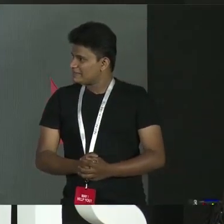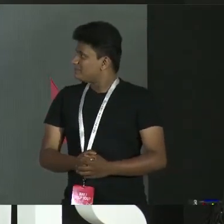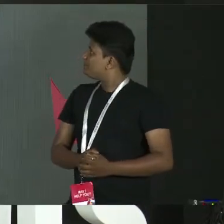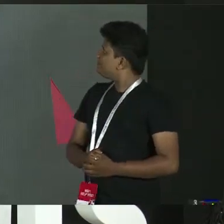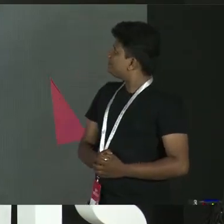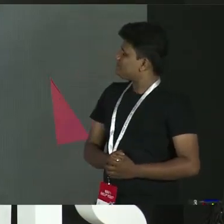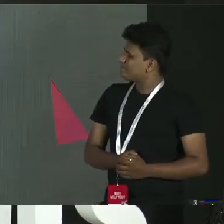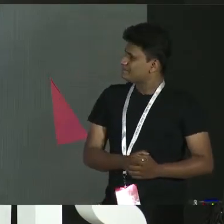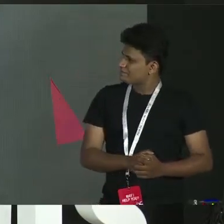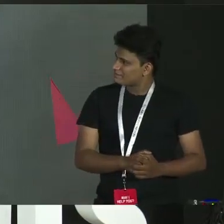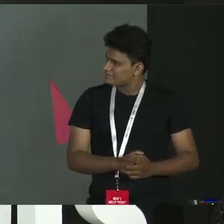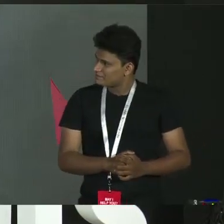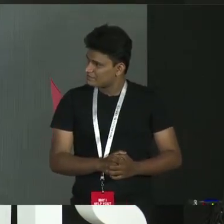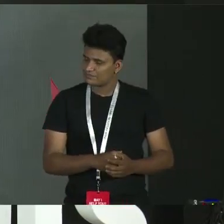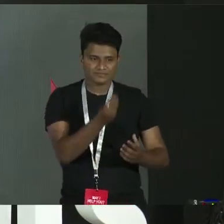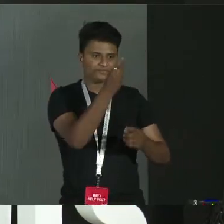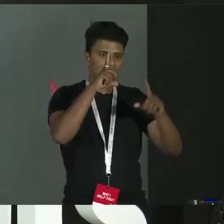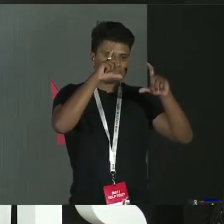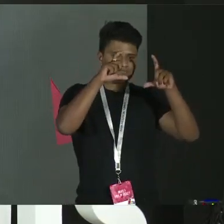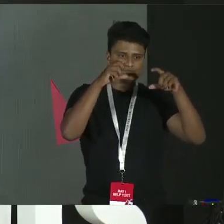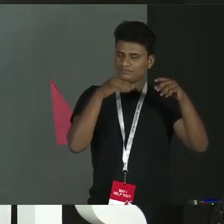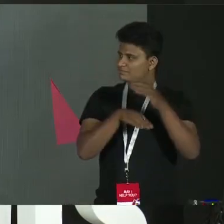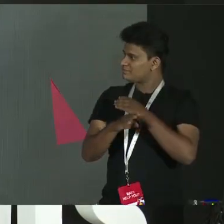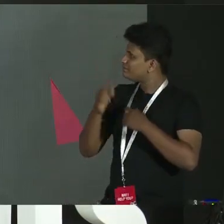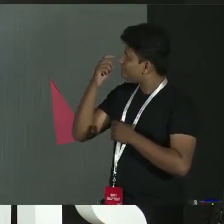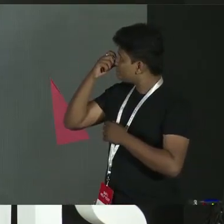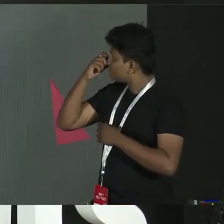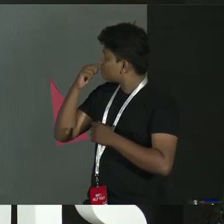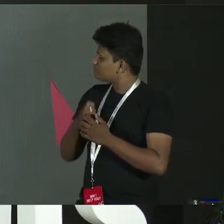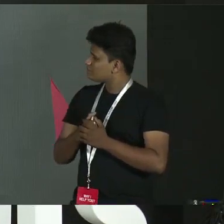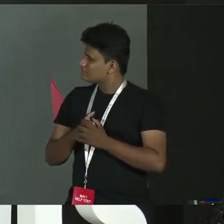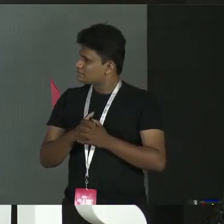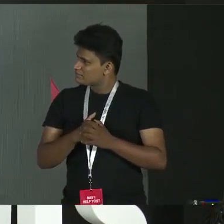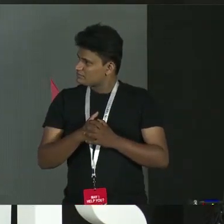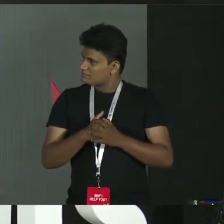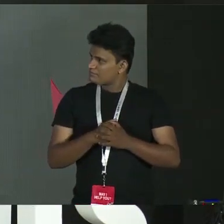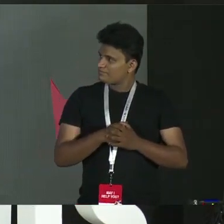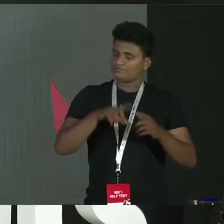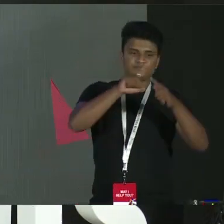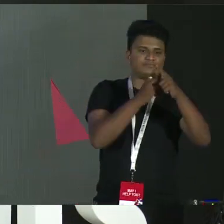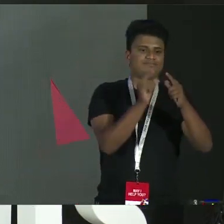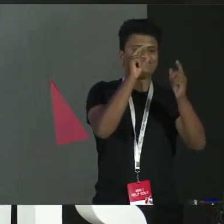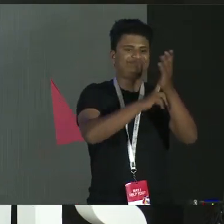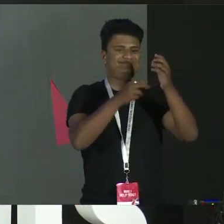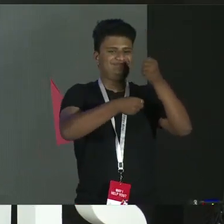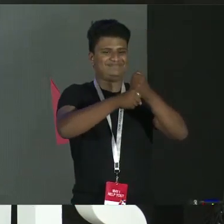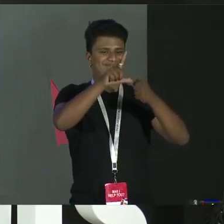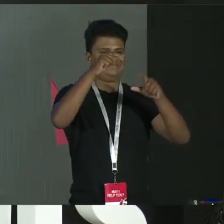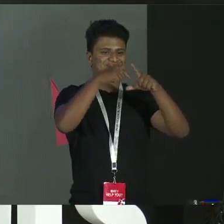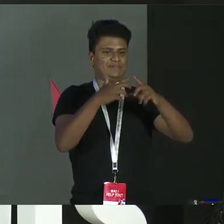I also have for you a photo of a jungle gym. A jungle gym is a tall